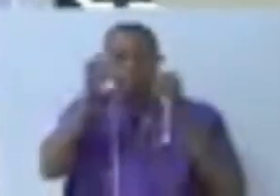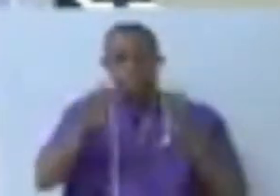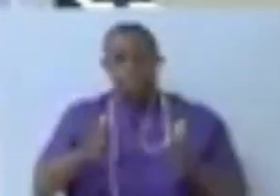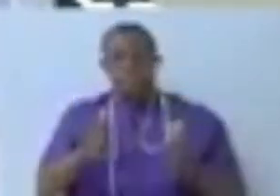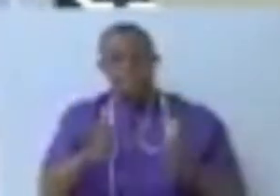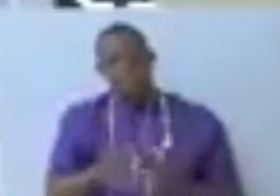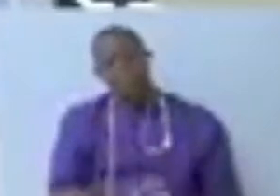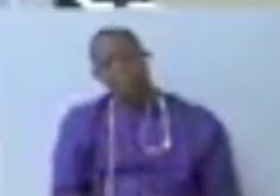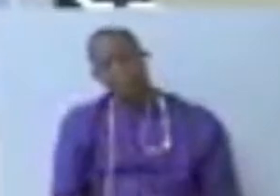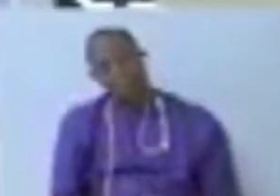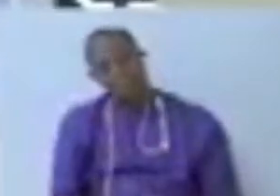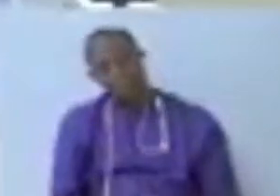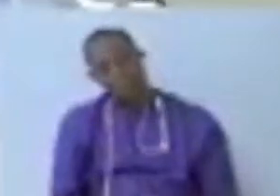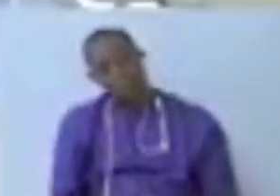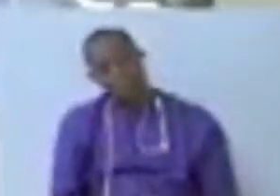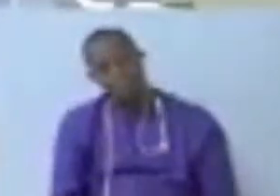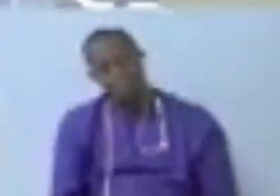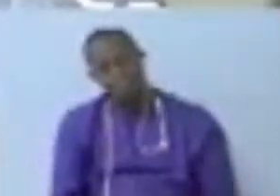Just a moment.